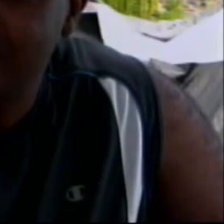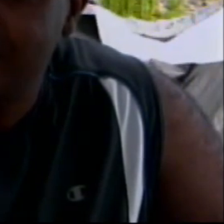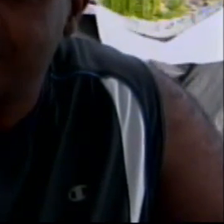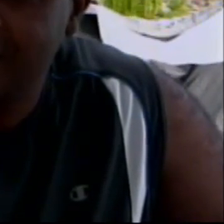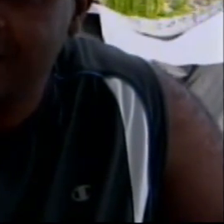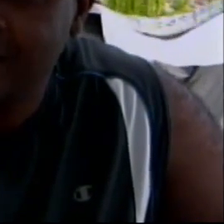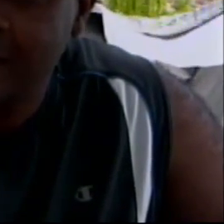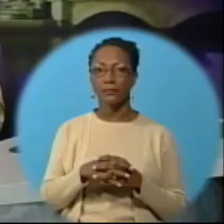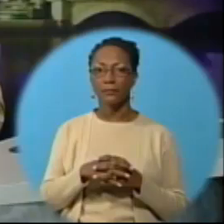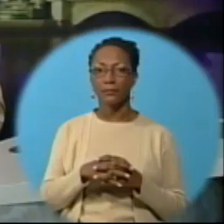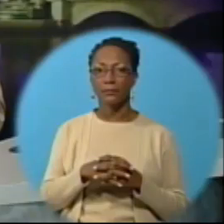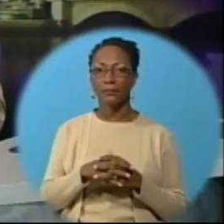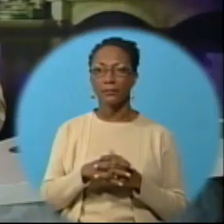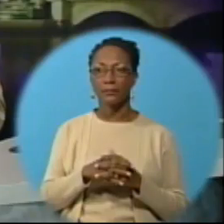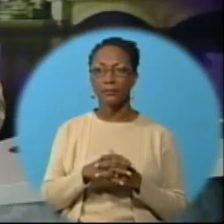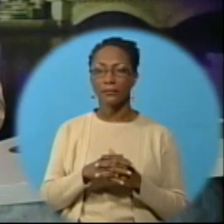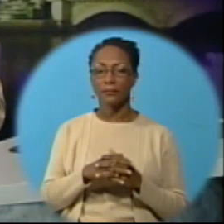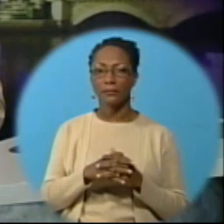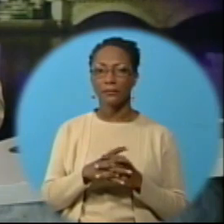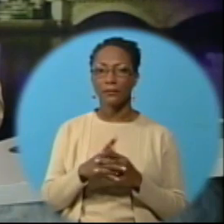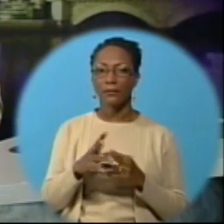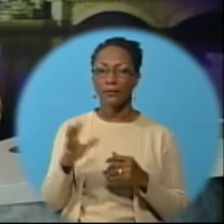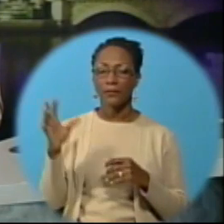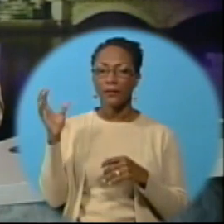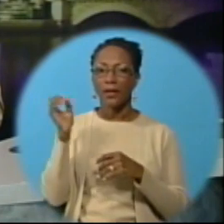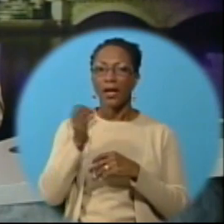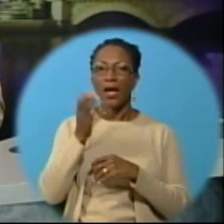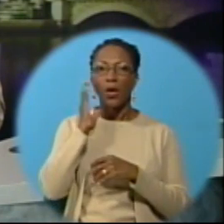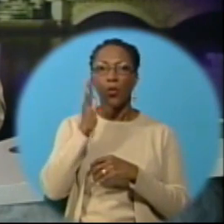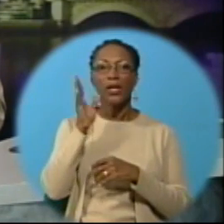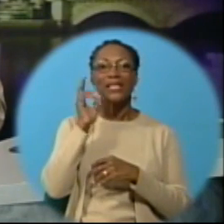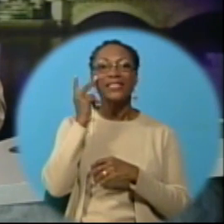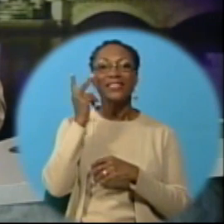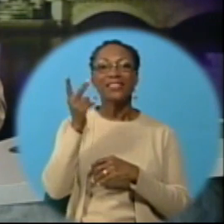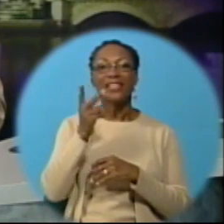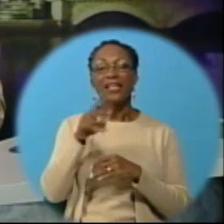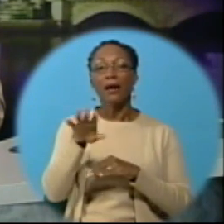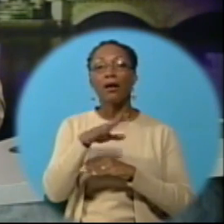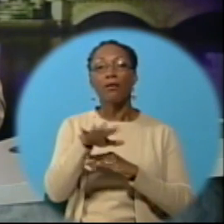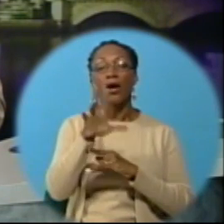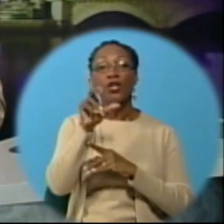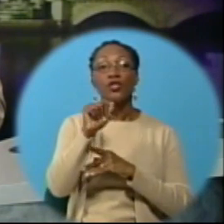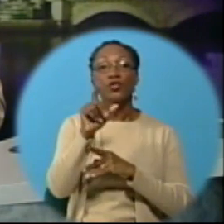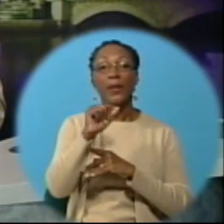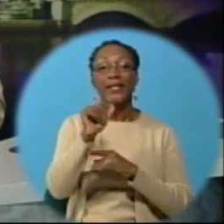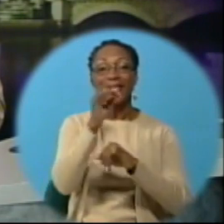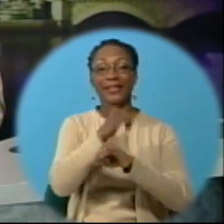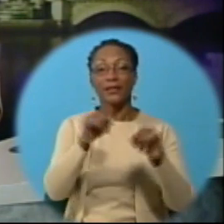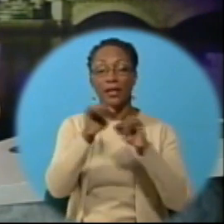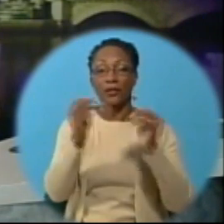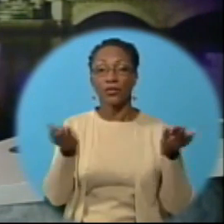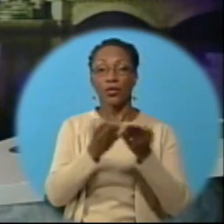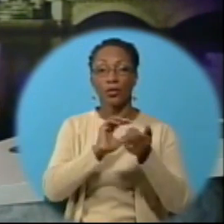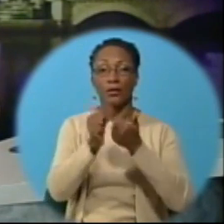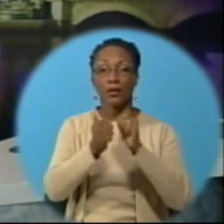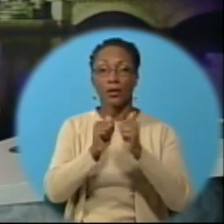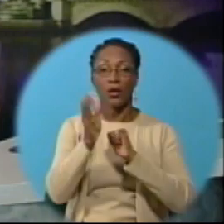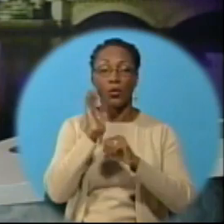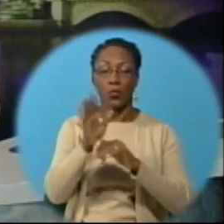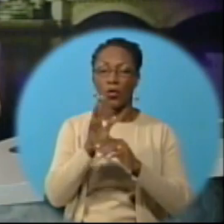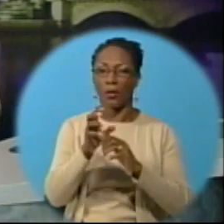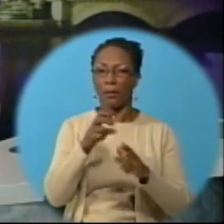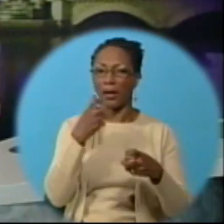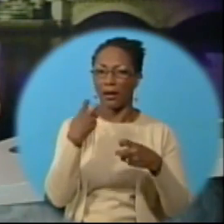hours. The event, which will see up to 20 international and local competitors, is anticipated to be a